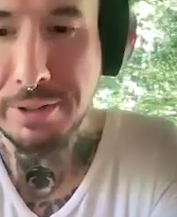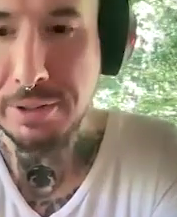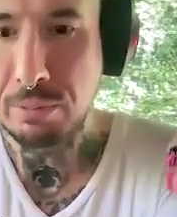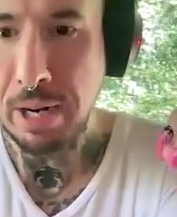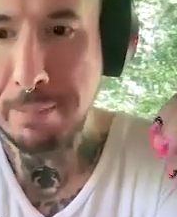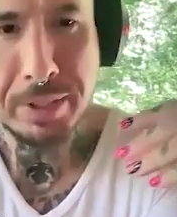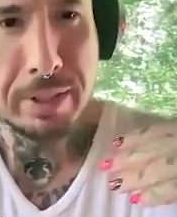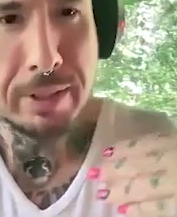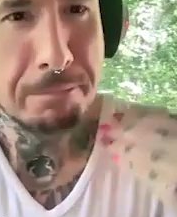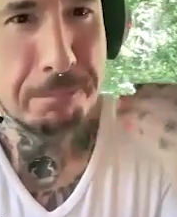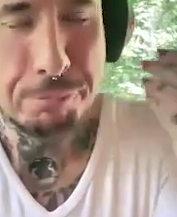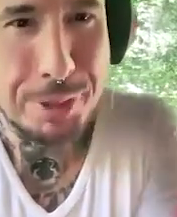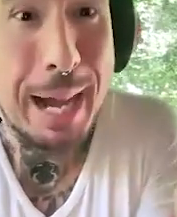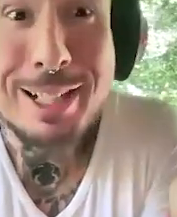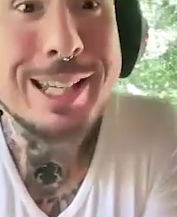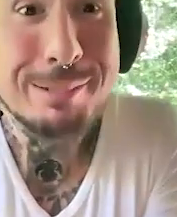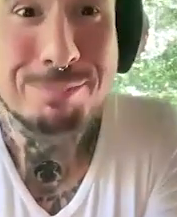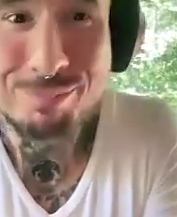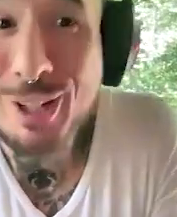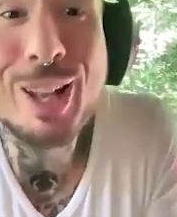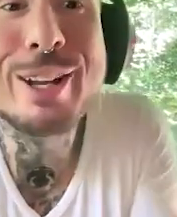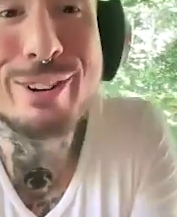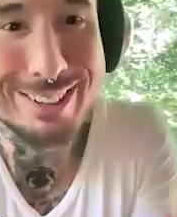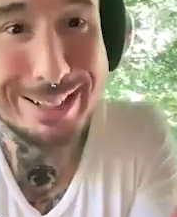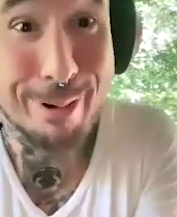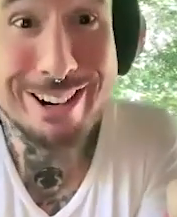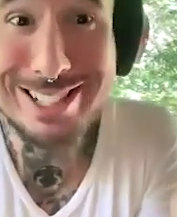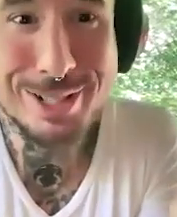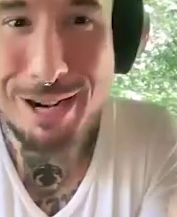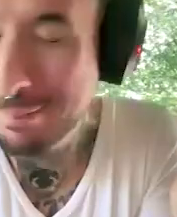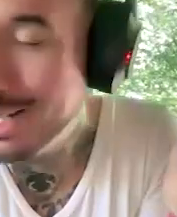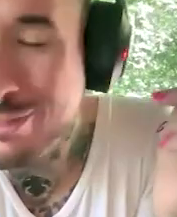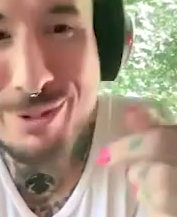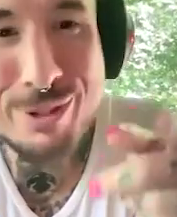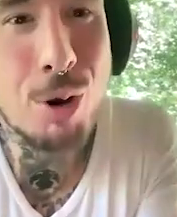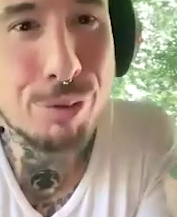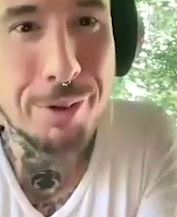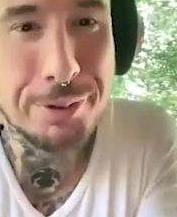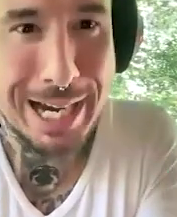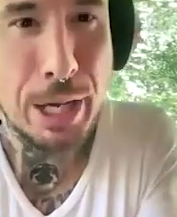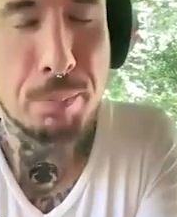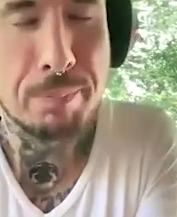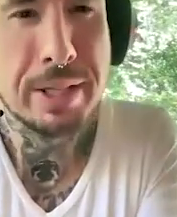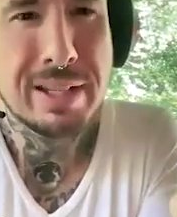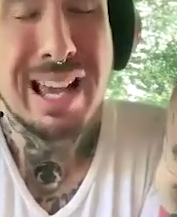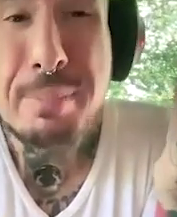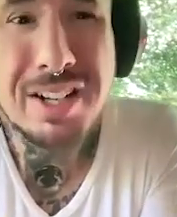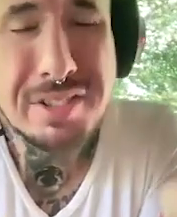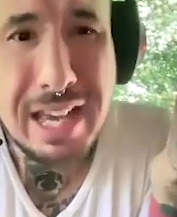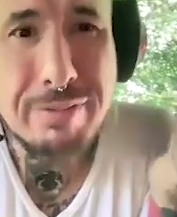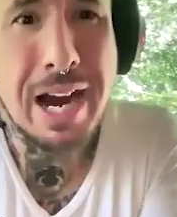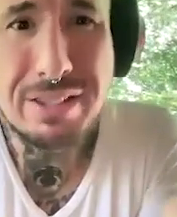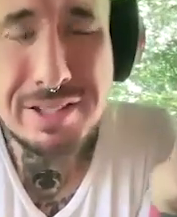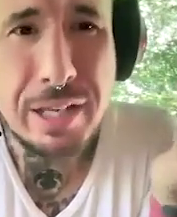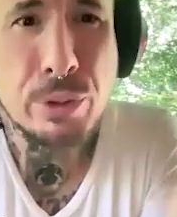system does, right? I'm a kid, literally born into trauma, no fault of my own. And